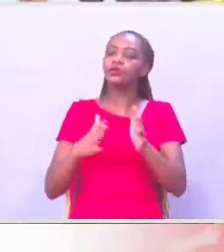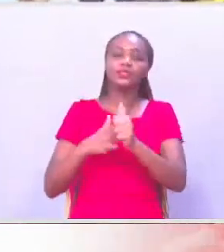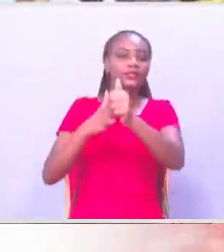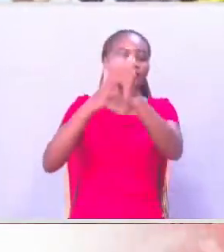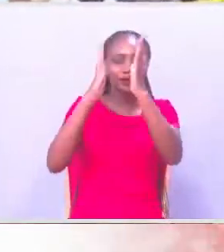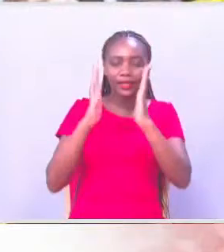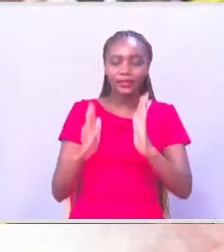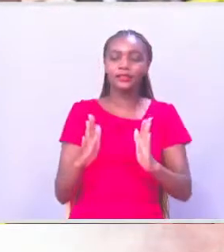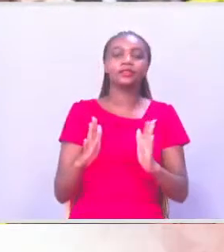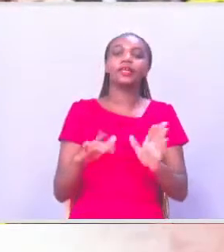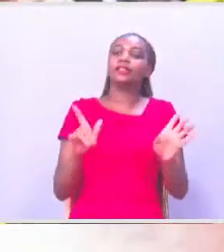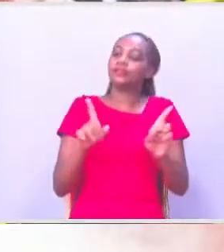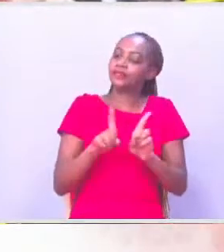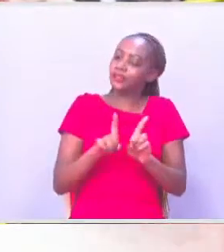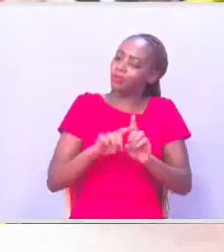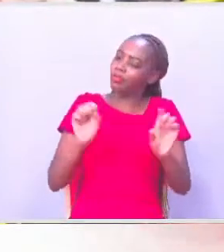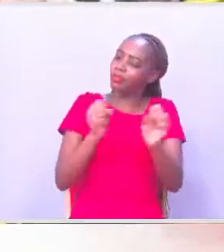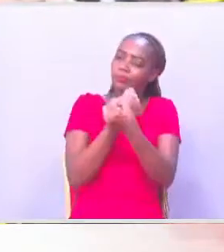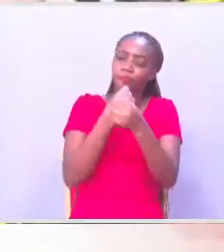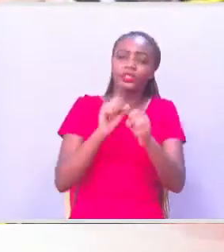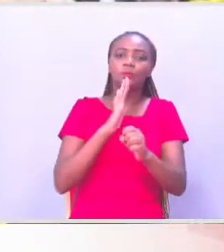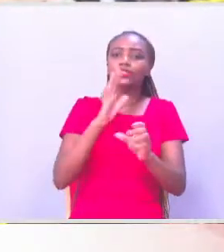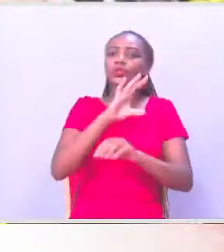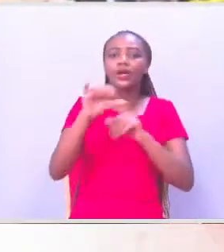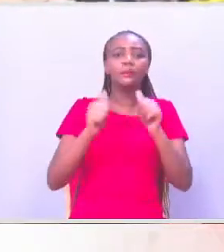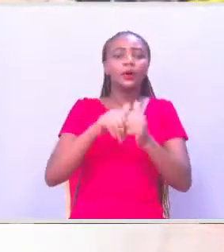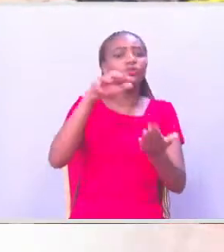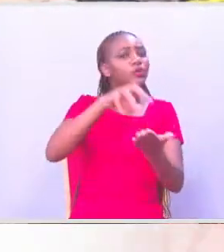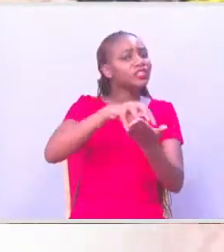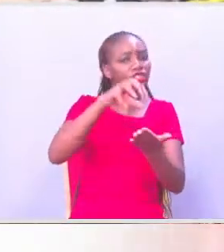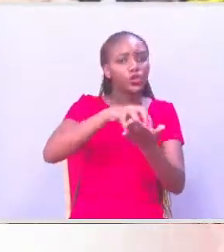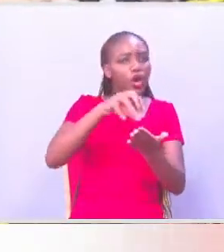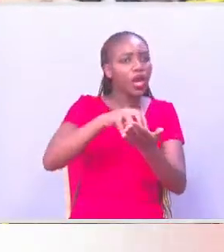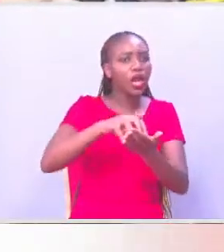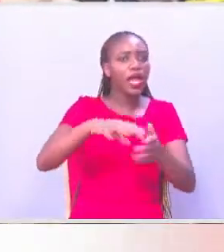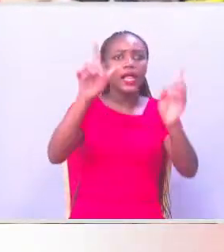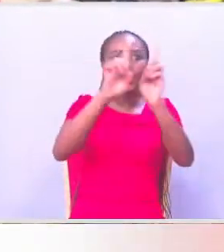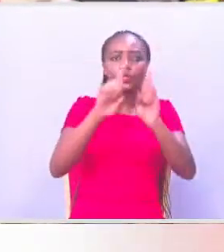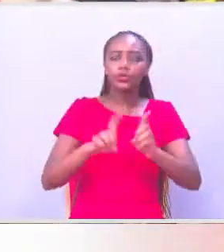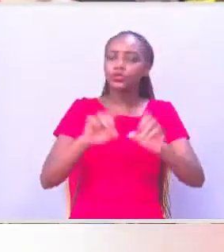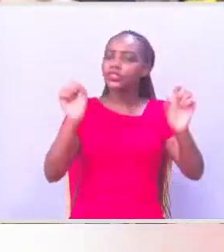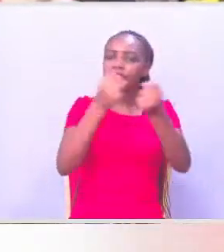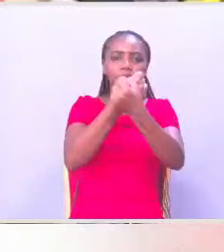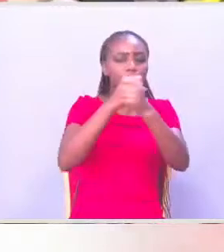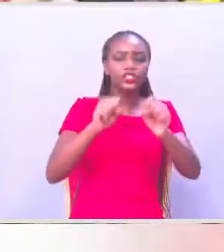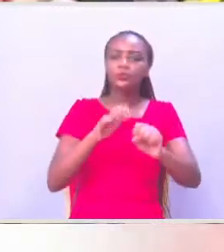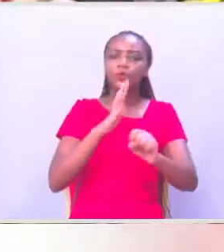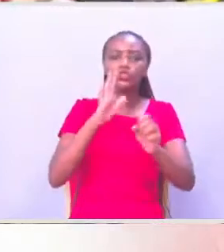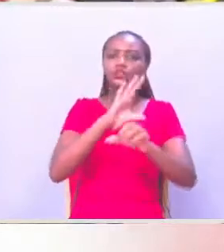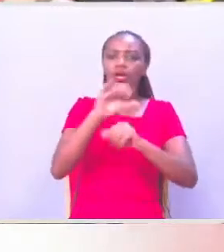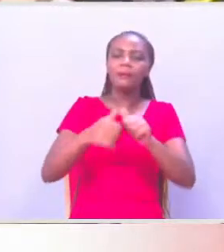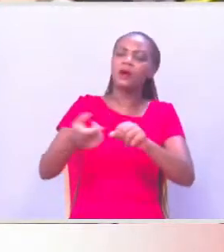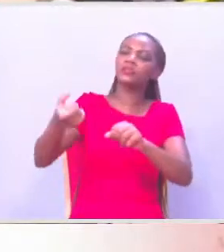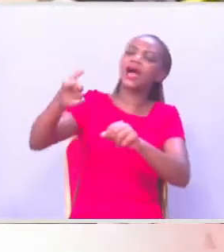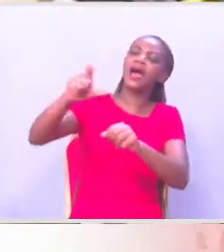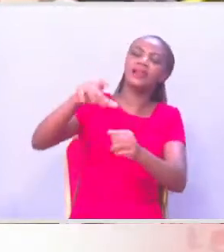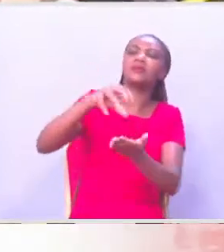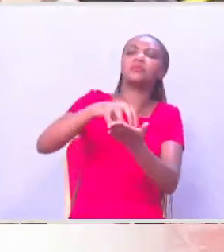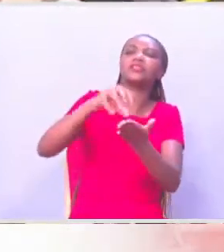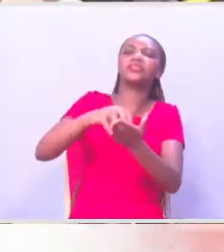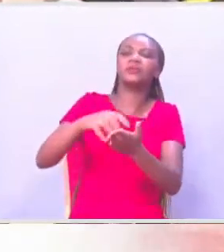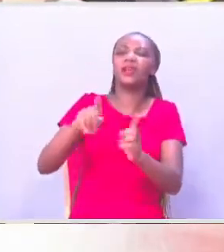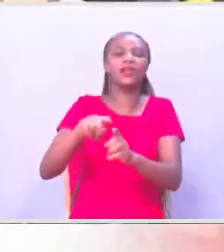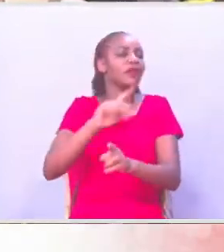viongozi. Hatuwezi kuongea mambo ya vyeo. Hatuwezi kuongea mambo ya kuongeza mamlaka ya